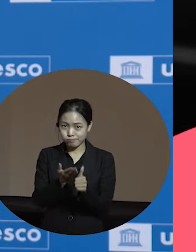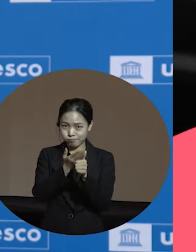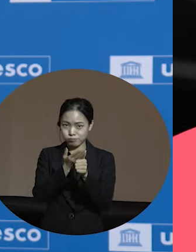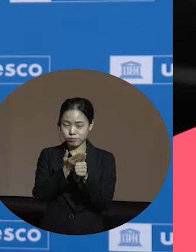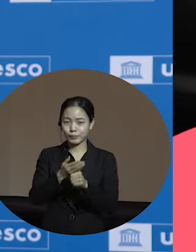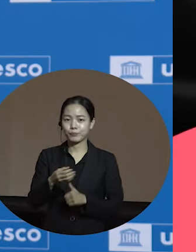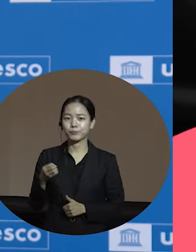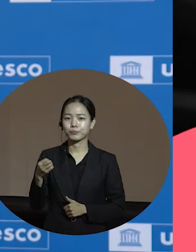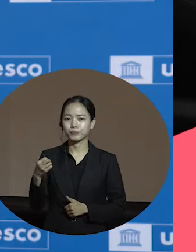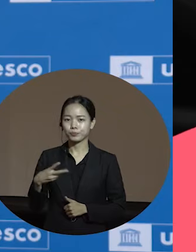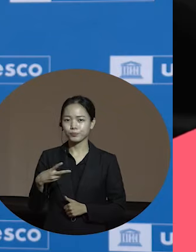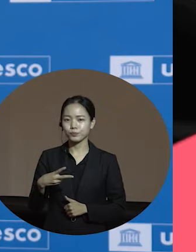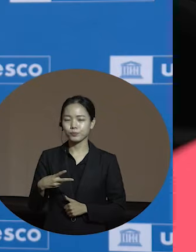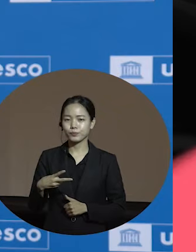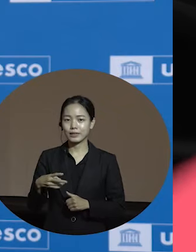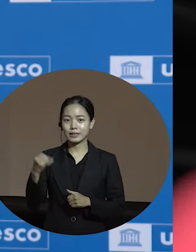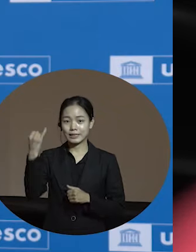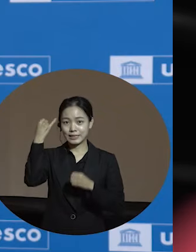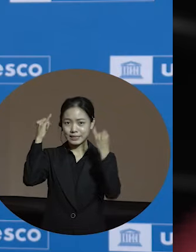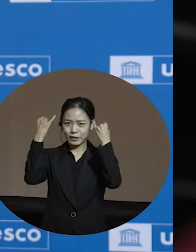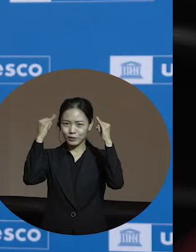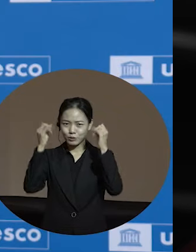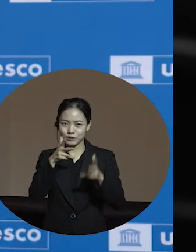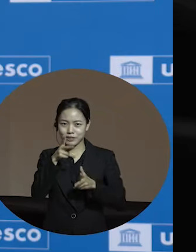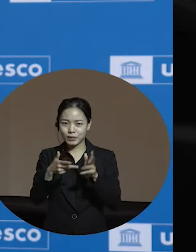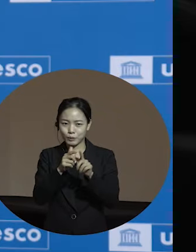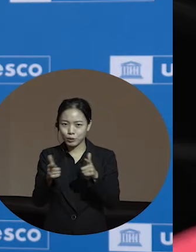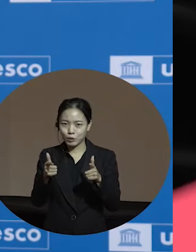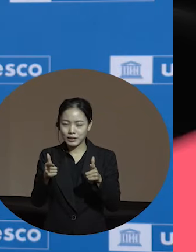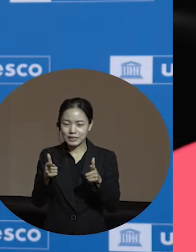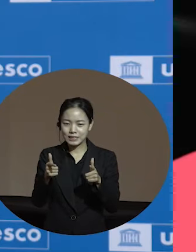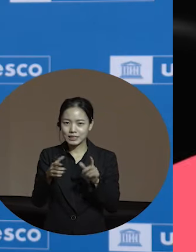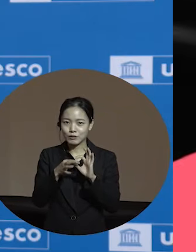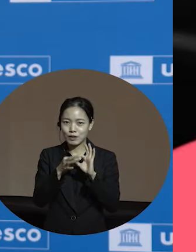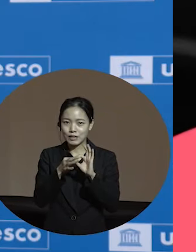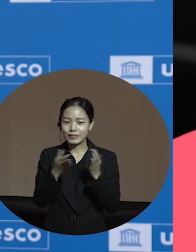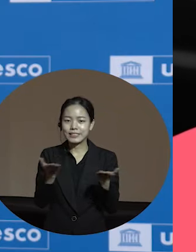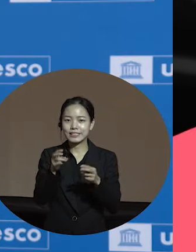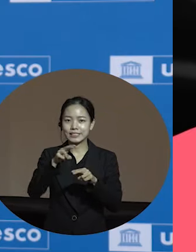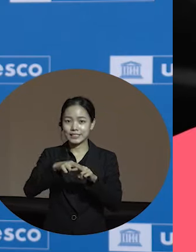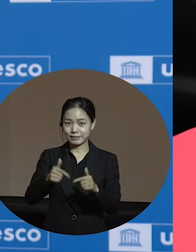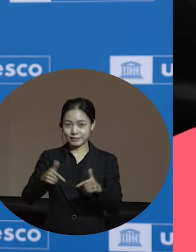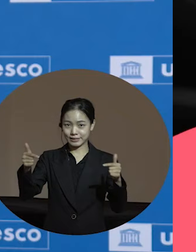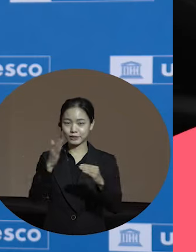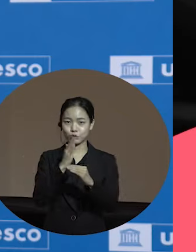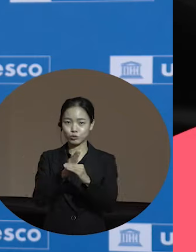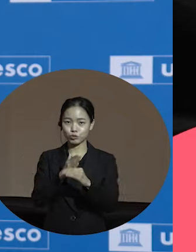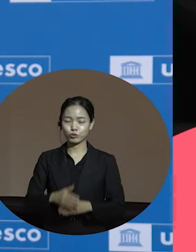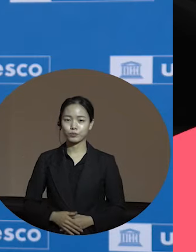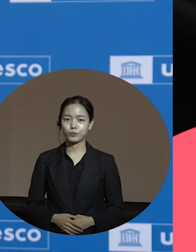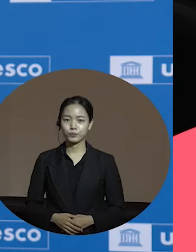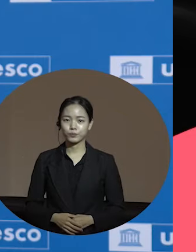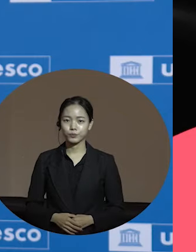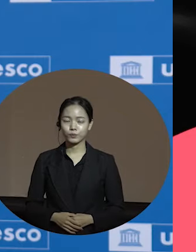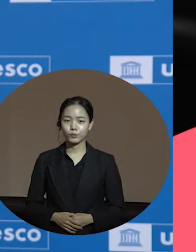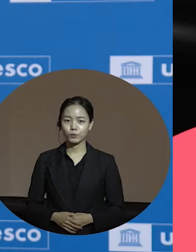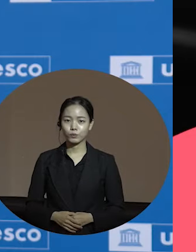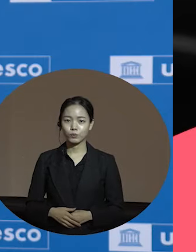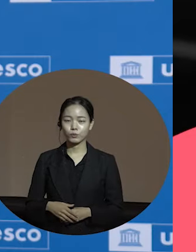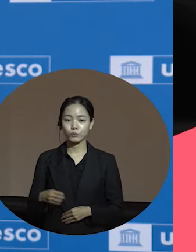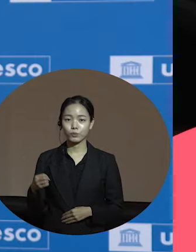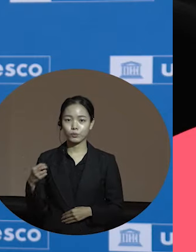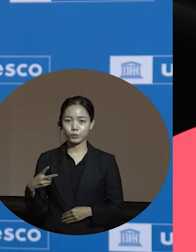development pathways, and enhancing the employability of our youth in creative industries. Moreover, the framework is